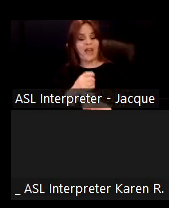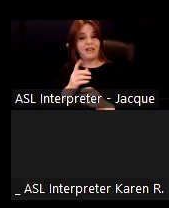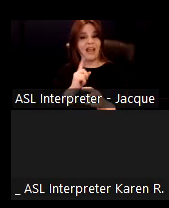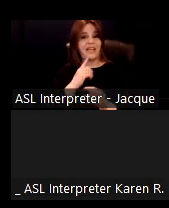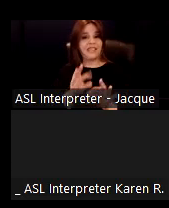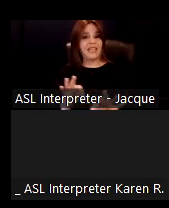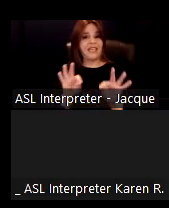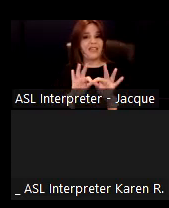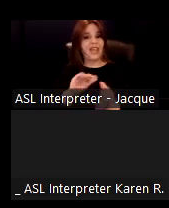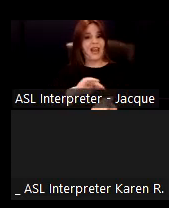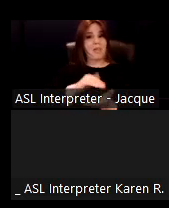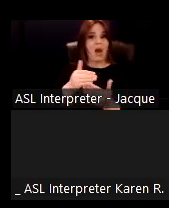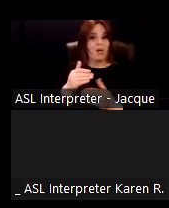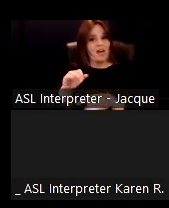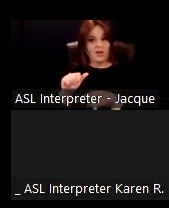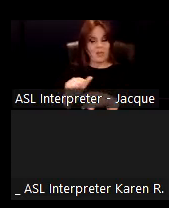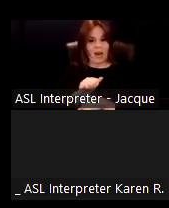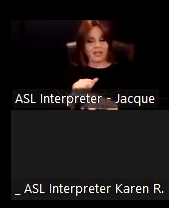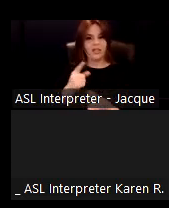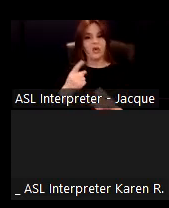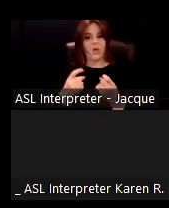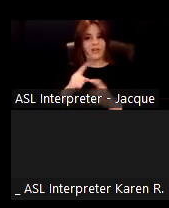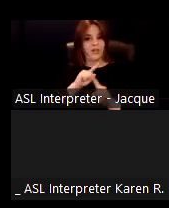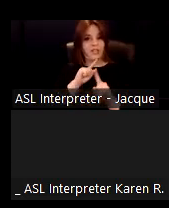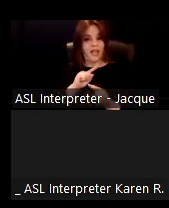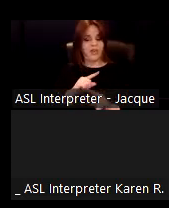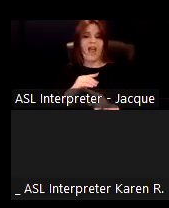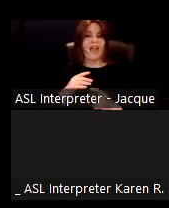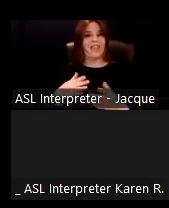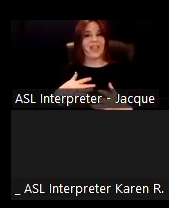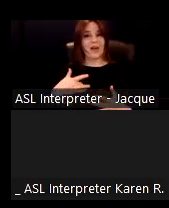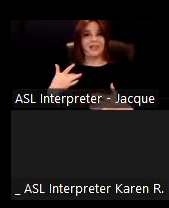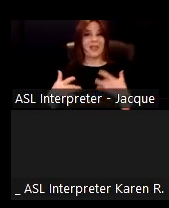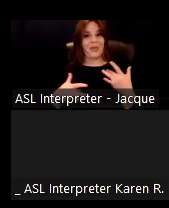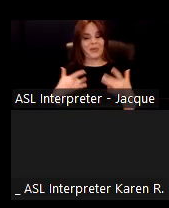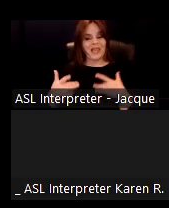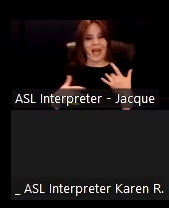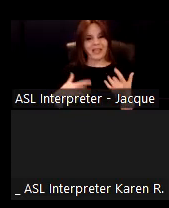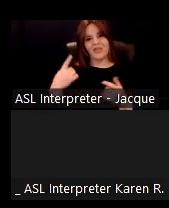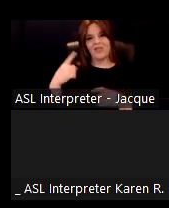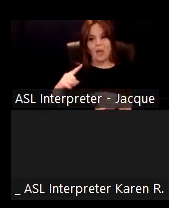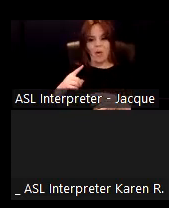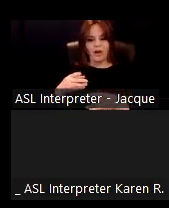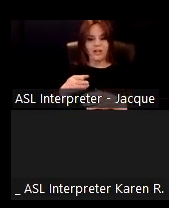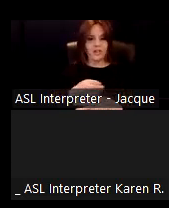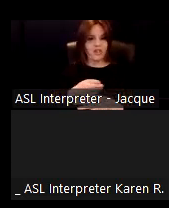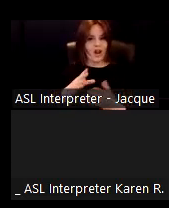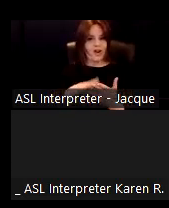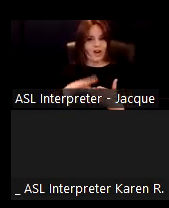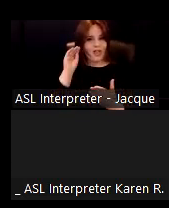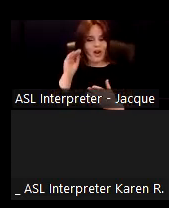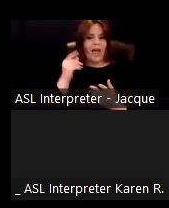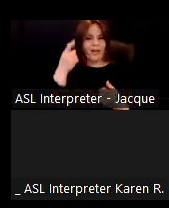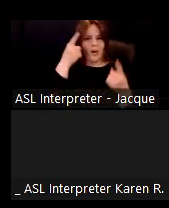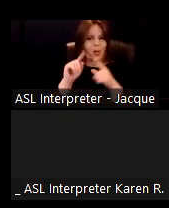of practice, get questions answered, and that there's enthusiasm for shared learning and for